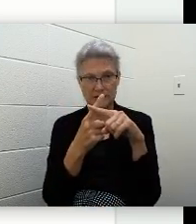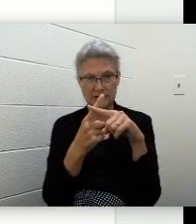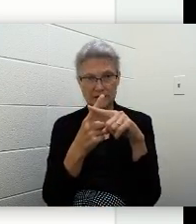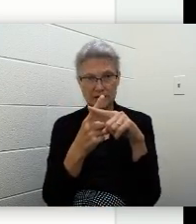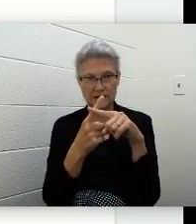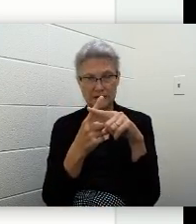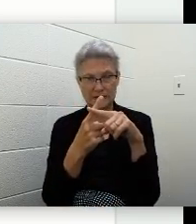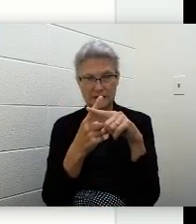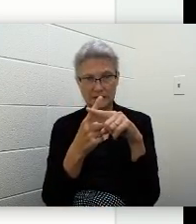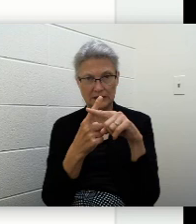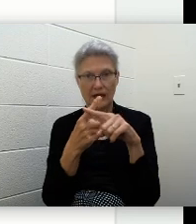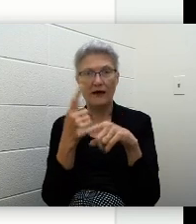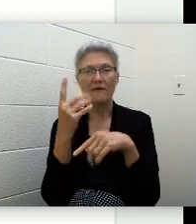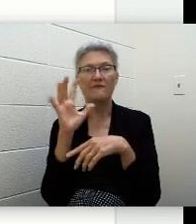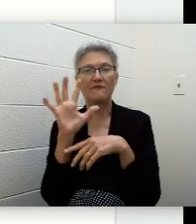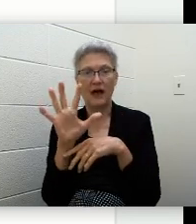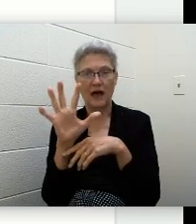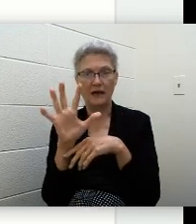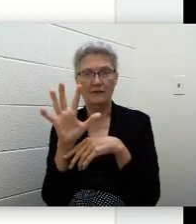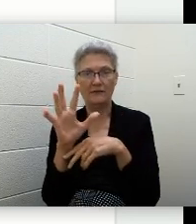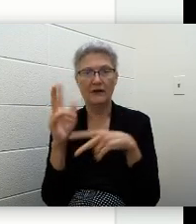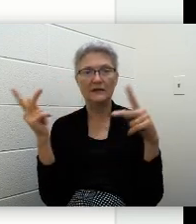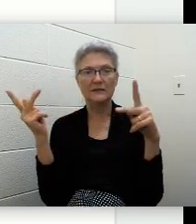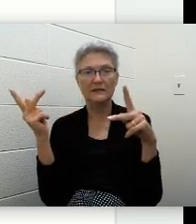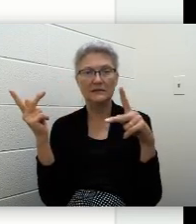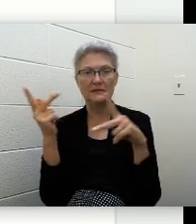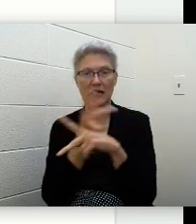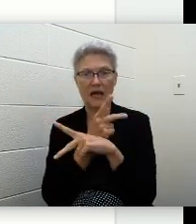plus 5